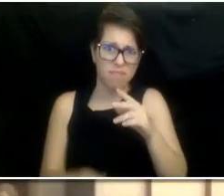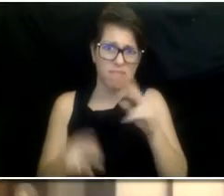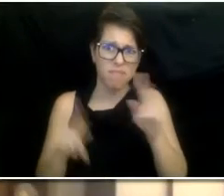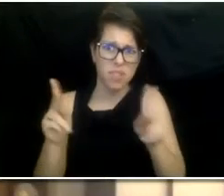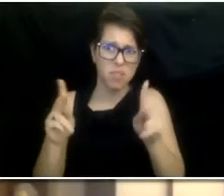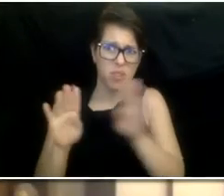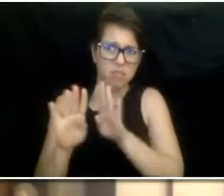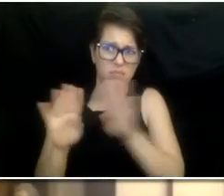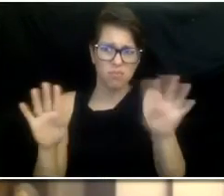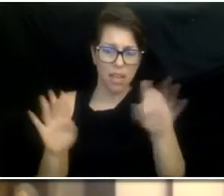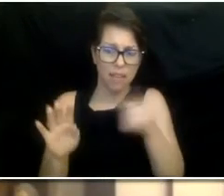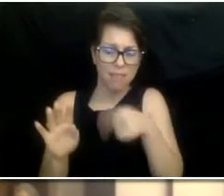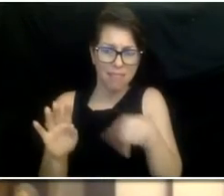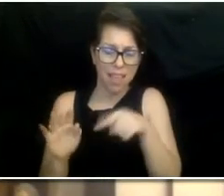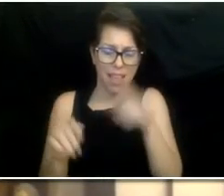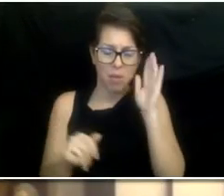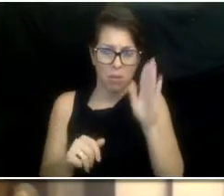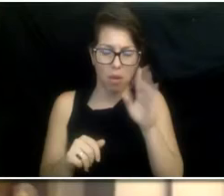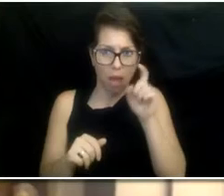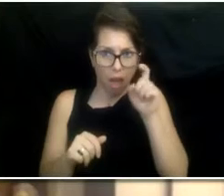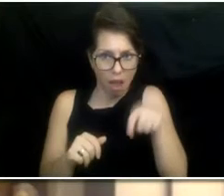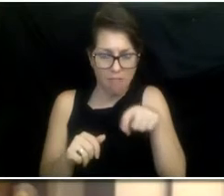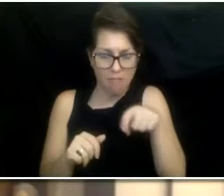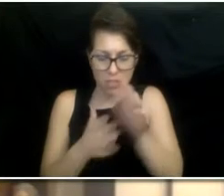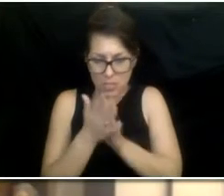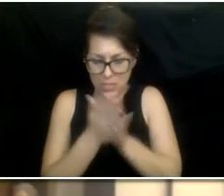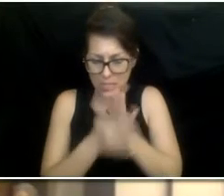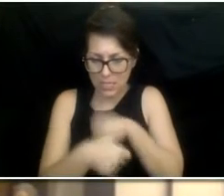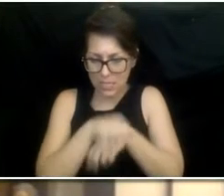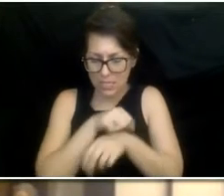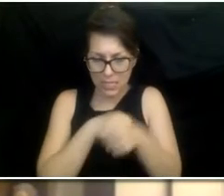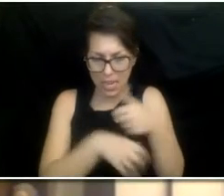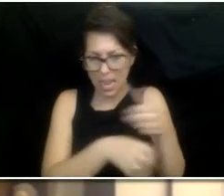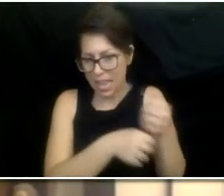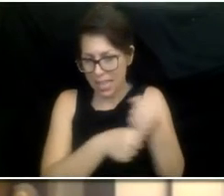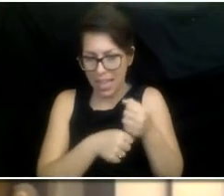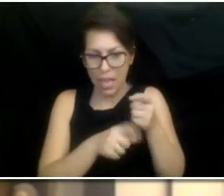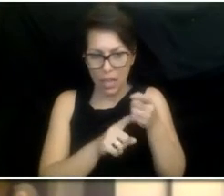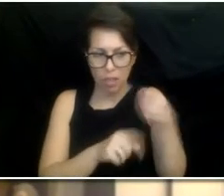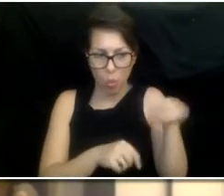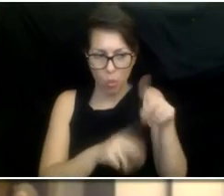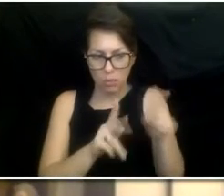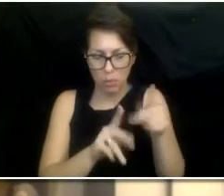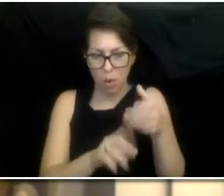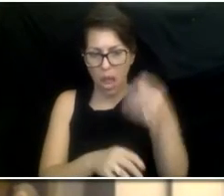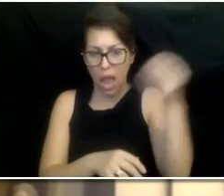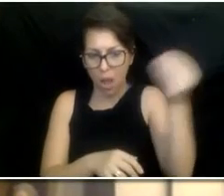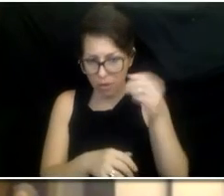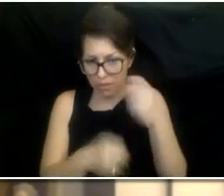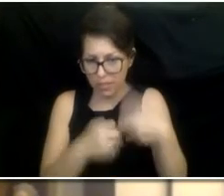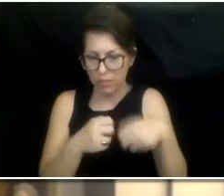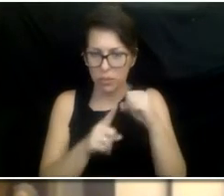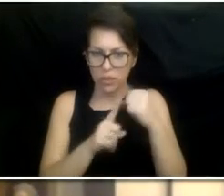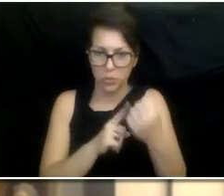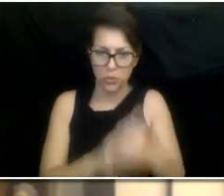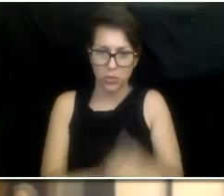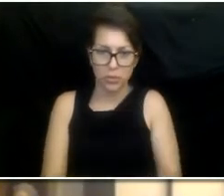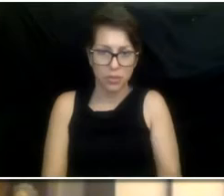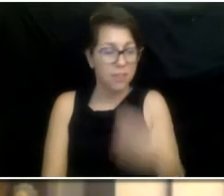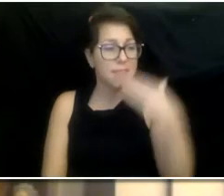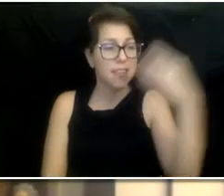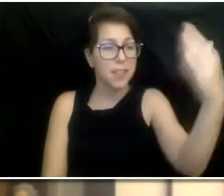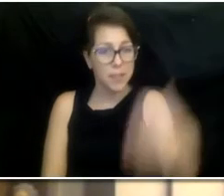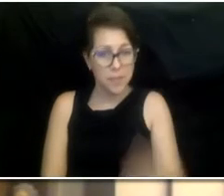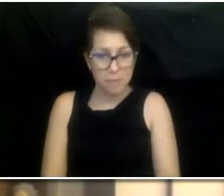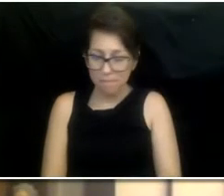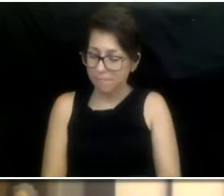we have no other council member questions so we will move to the next witness our next witness is Julie Taylor